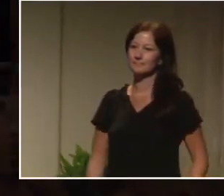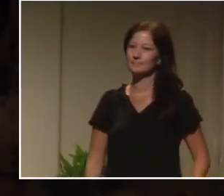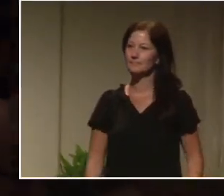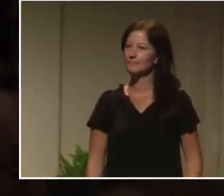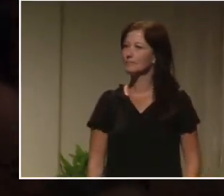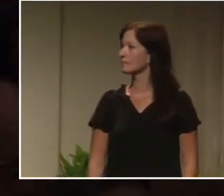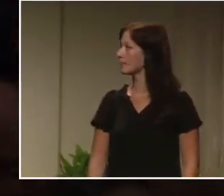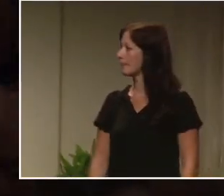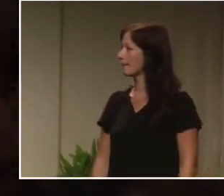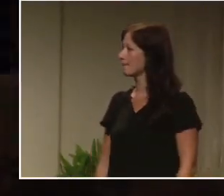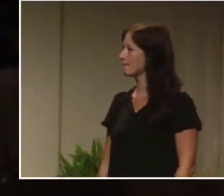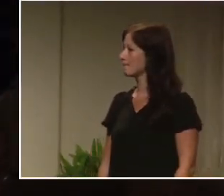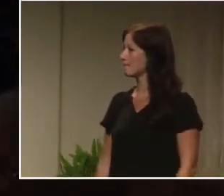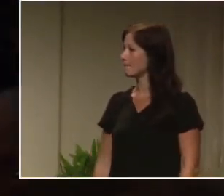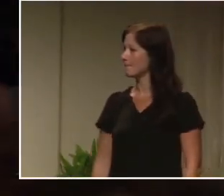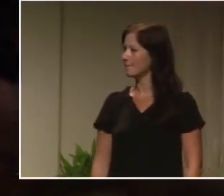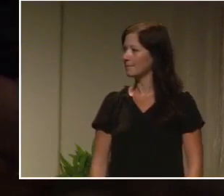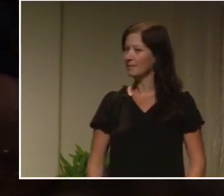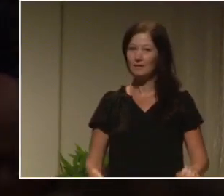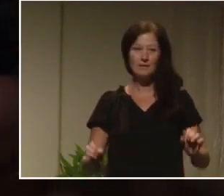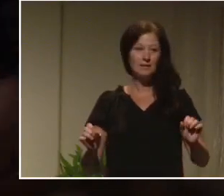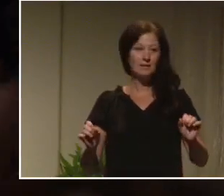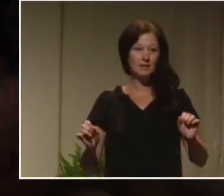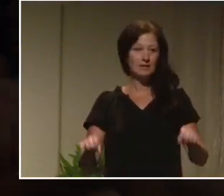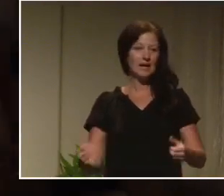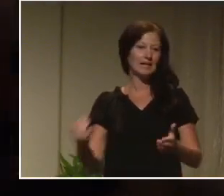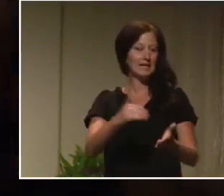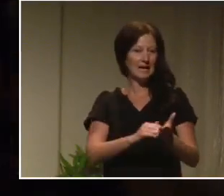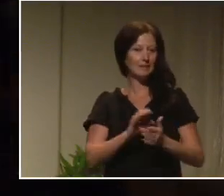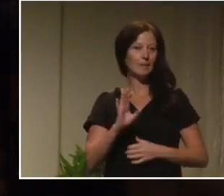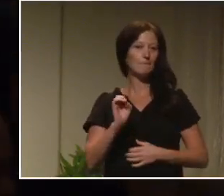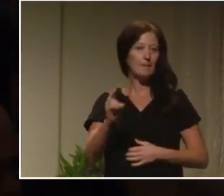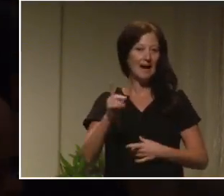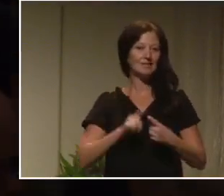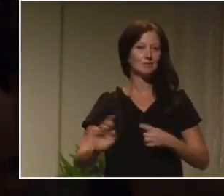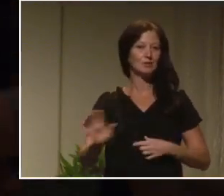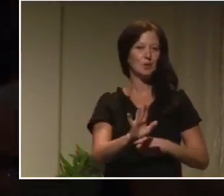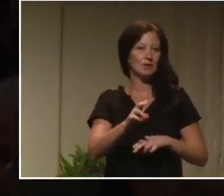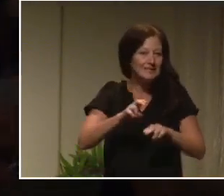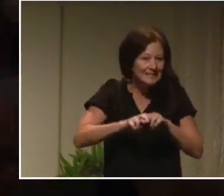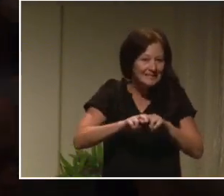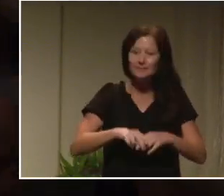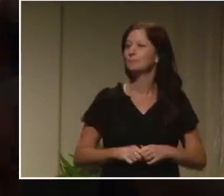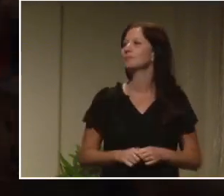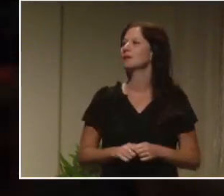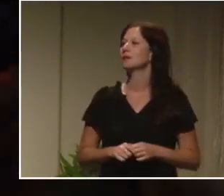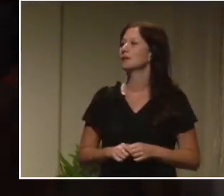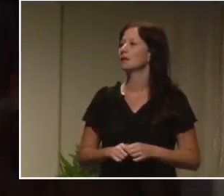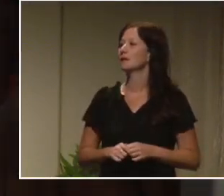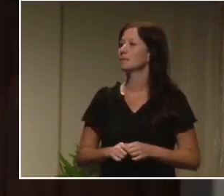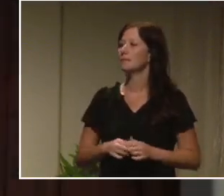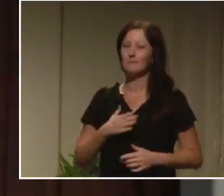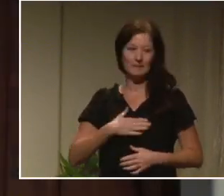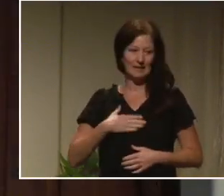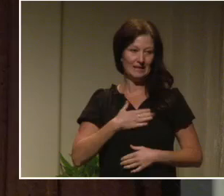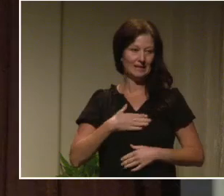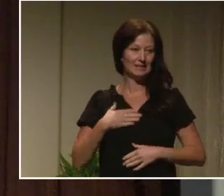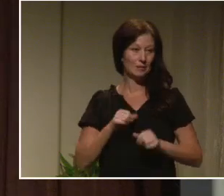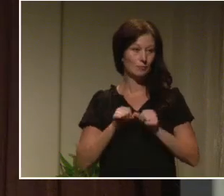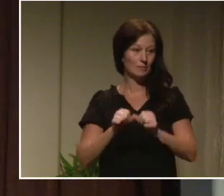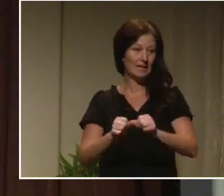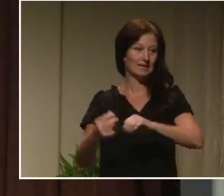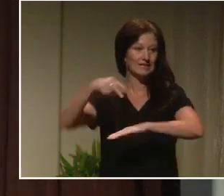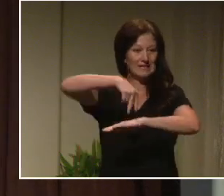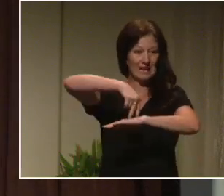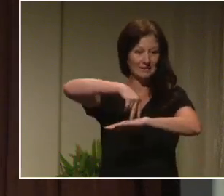As you all slowly find your way back to your seats, I invite you guys, as you're able, to remain standing as we sing.